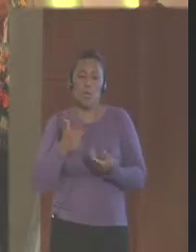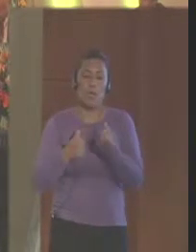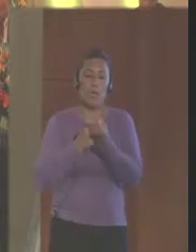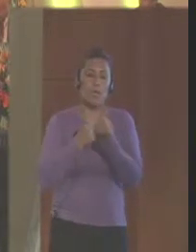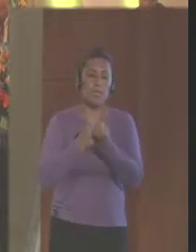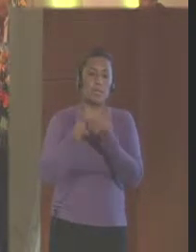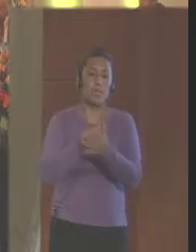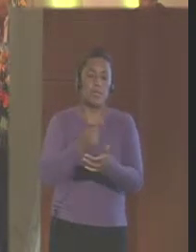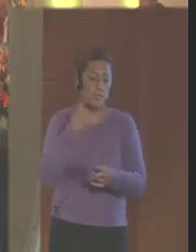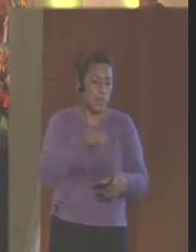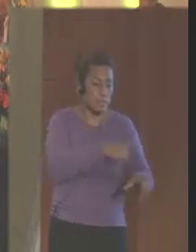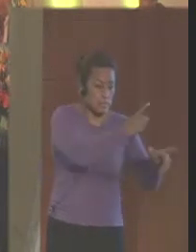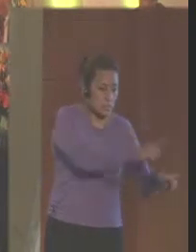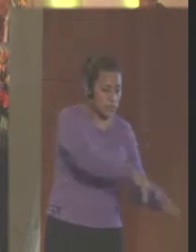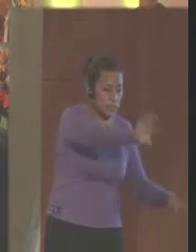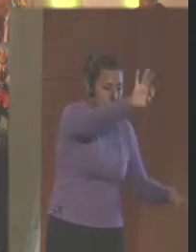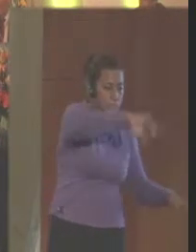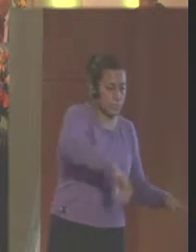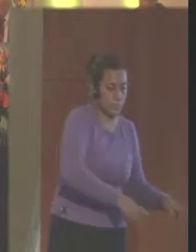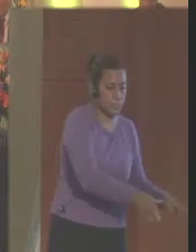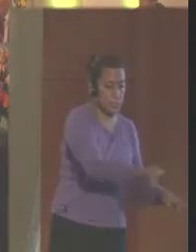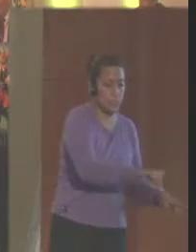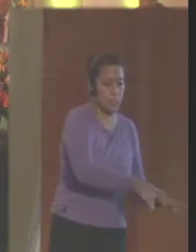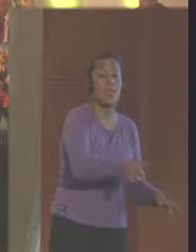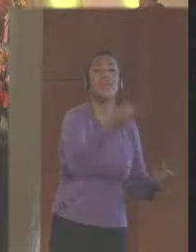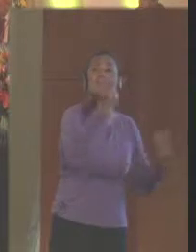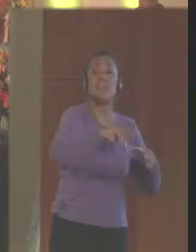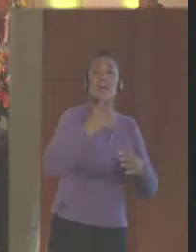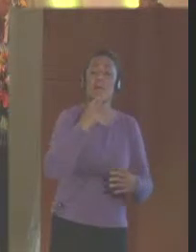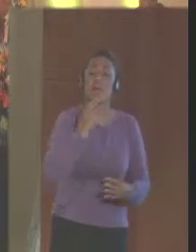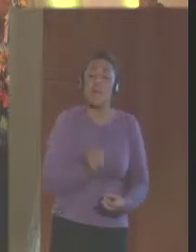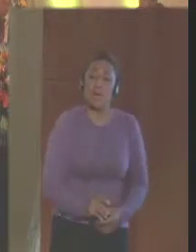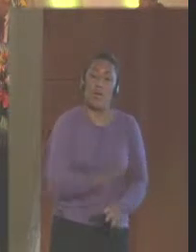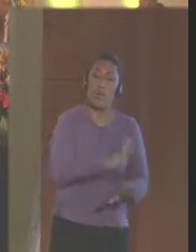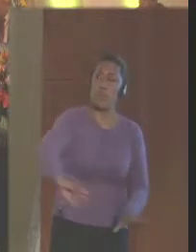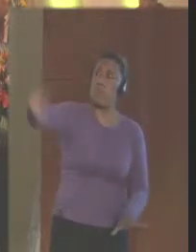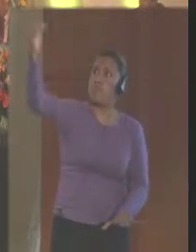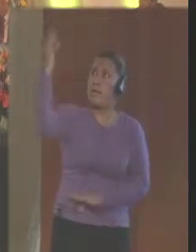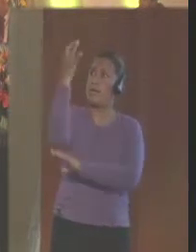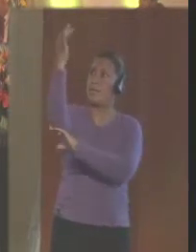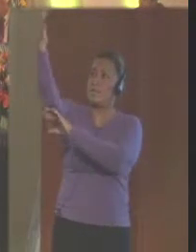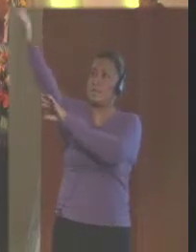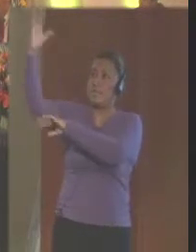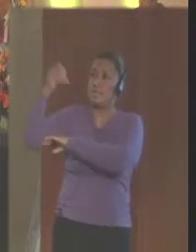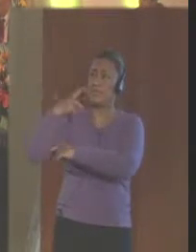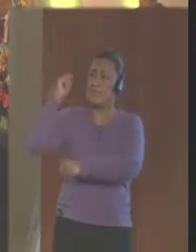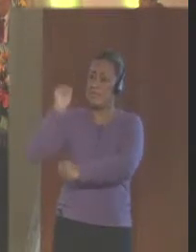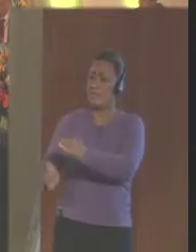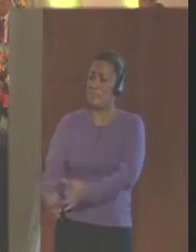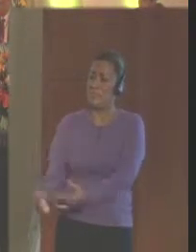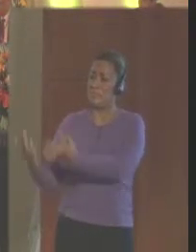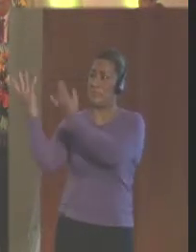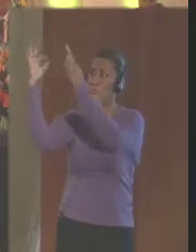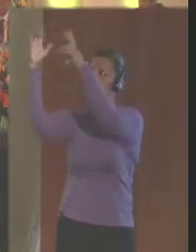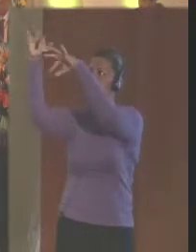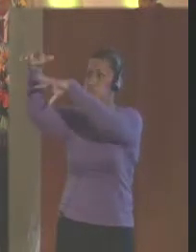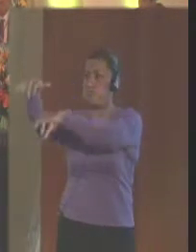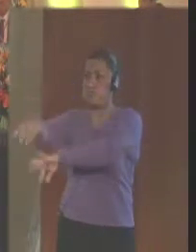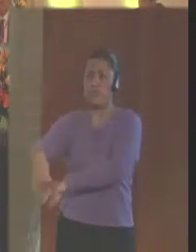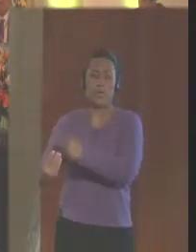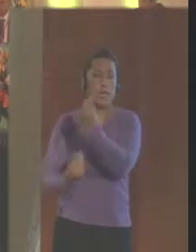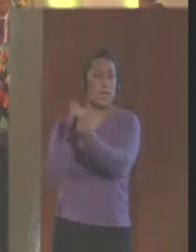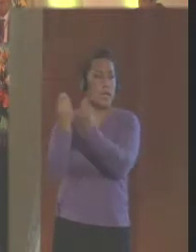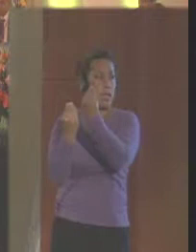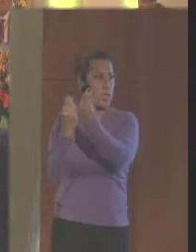And more so, the government has received a loan of $120